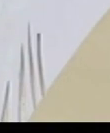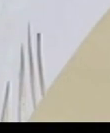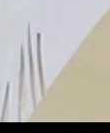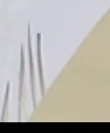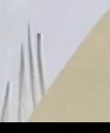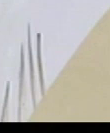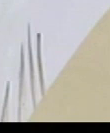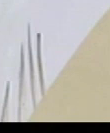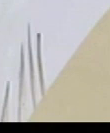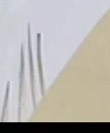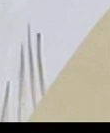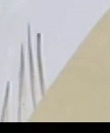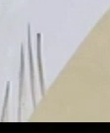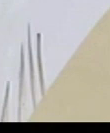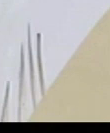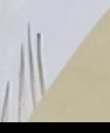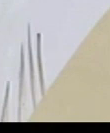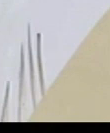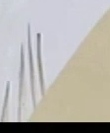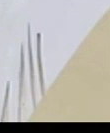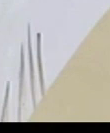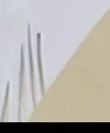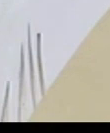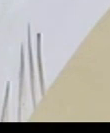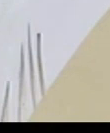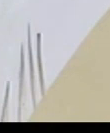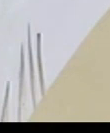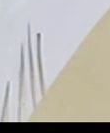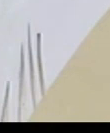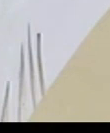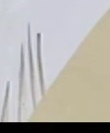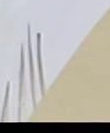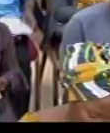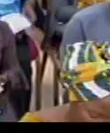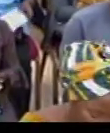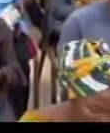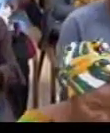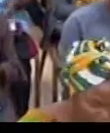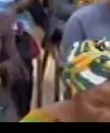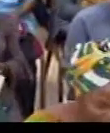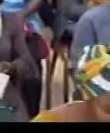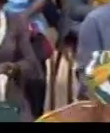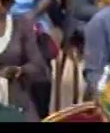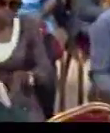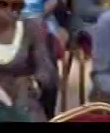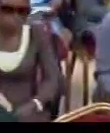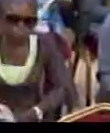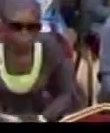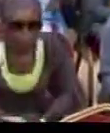will forgive you. Rise upon your feet and let us pray.